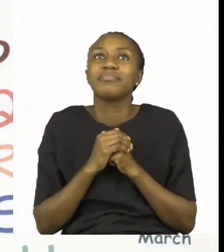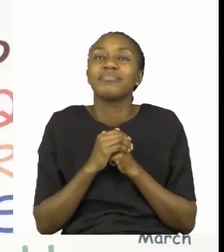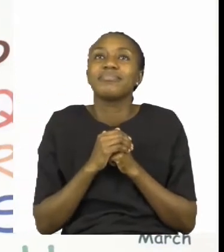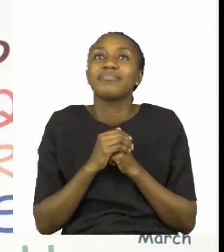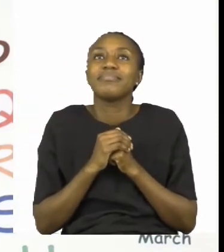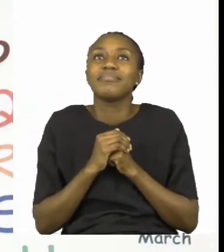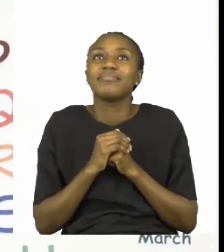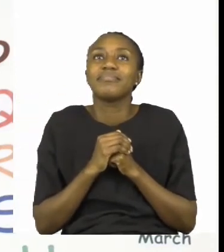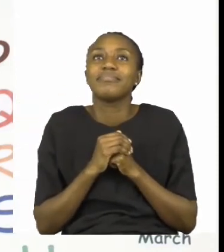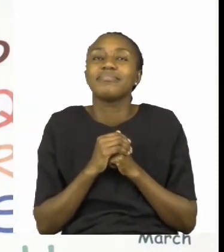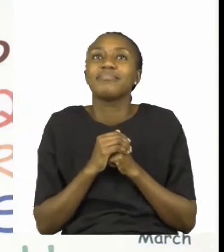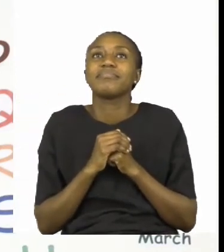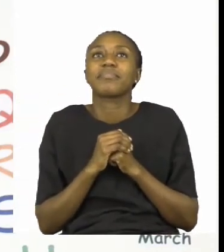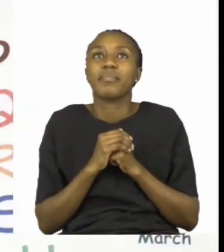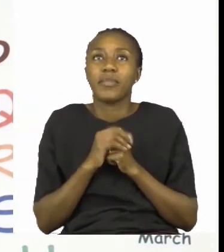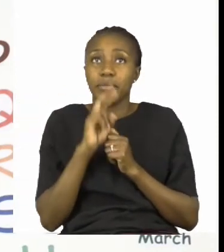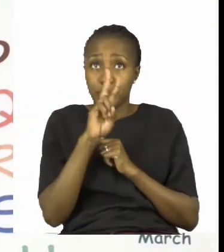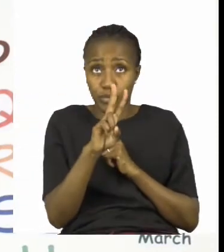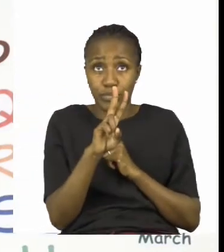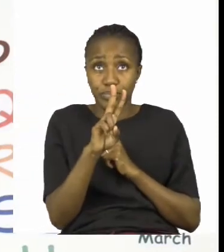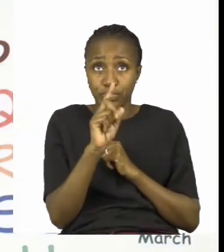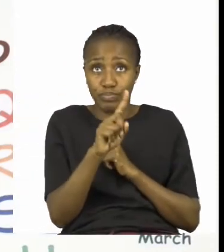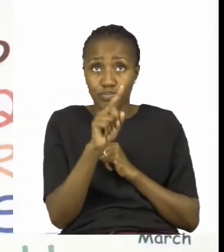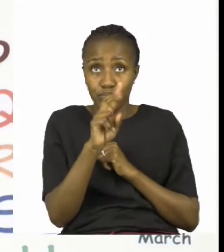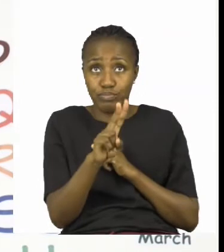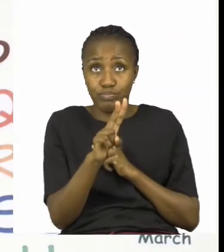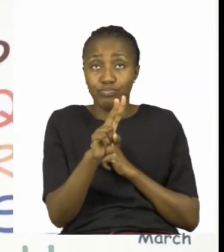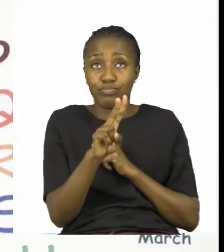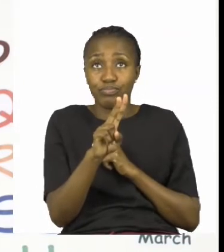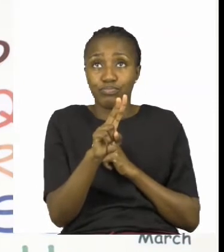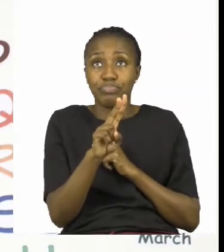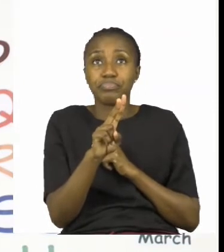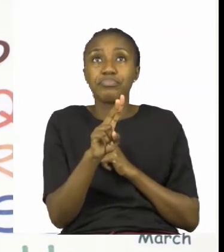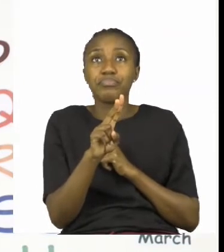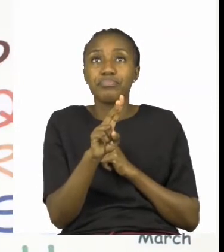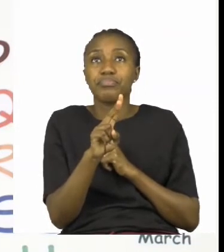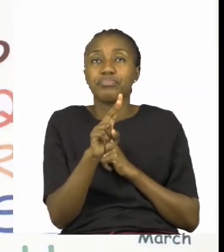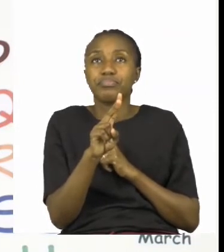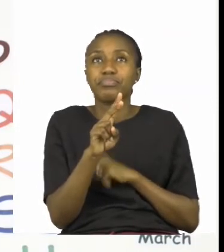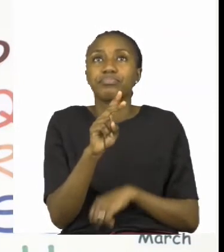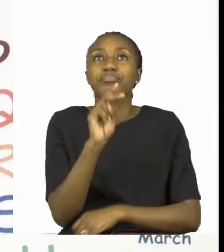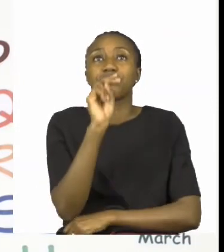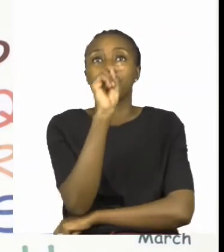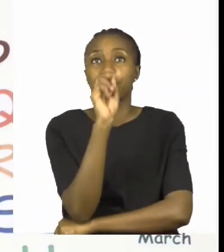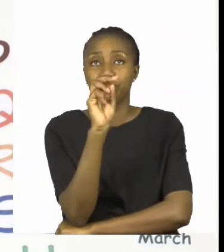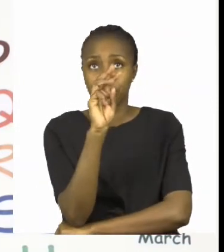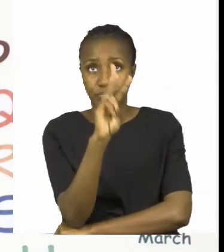count on. So if we say 1, 2, let's count on